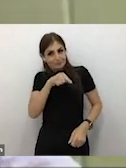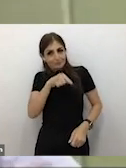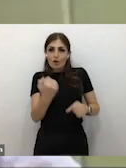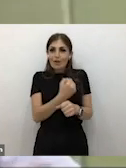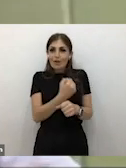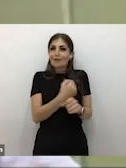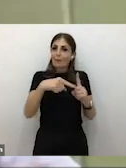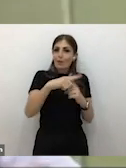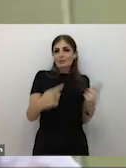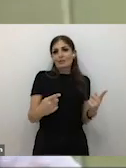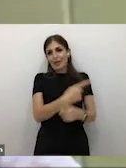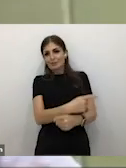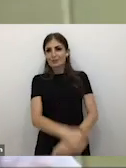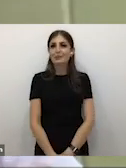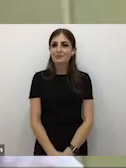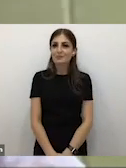creating positive change.